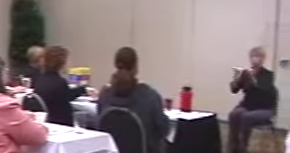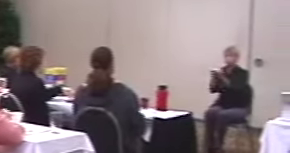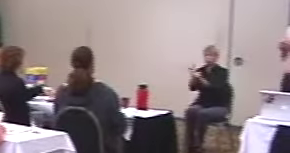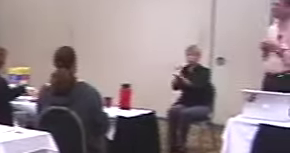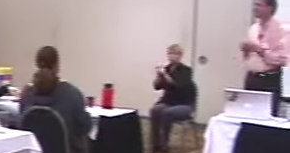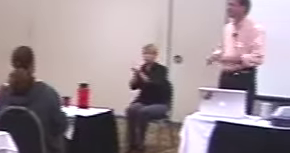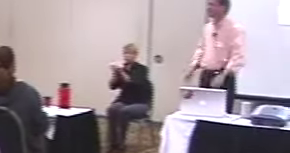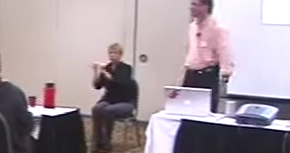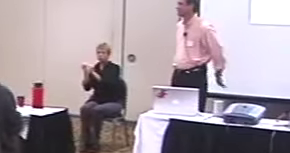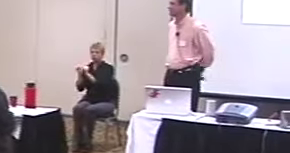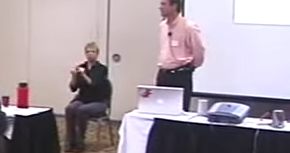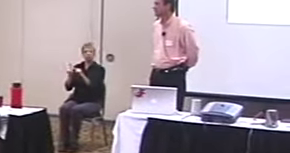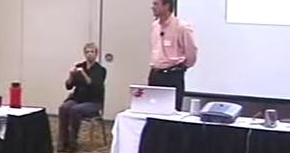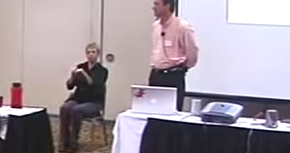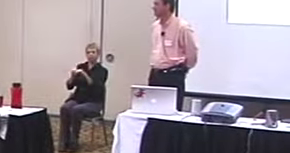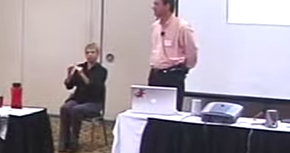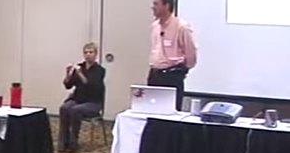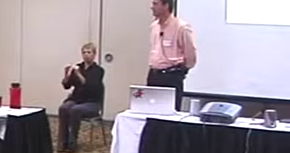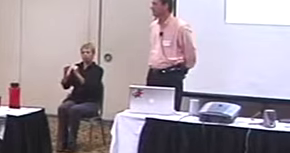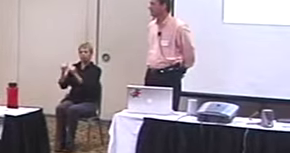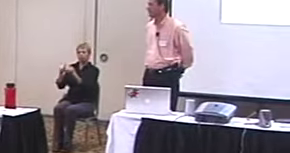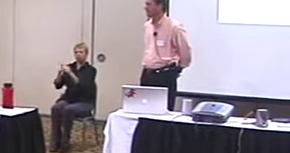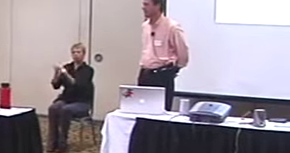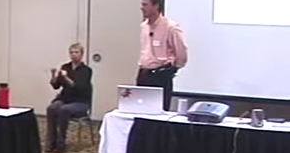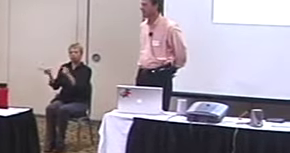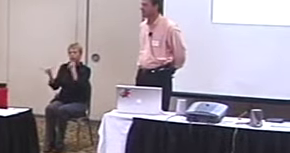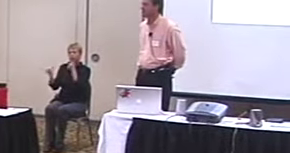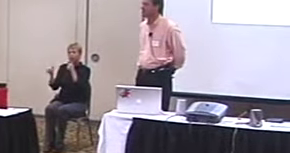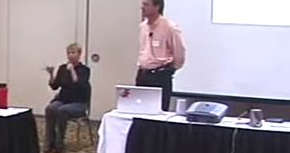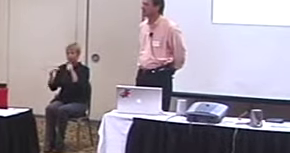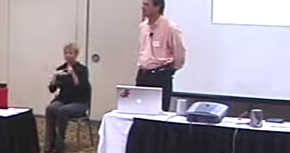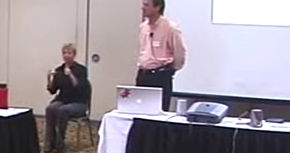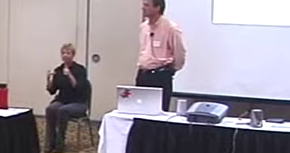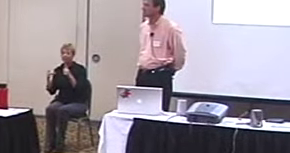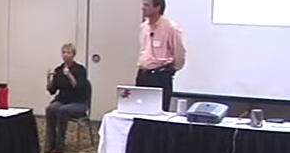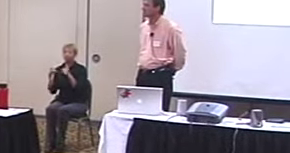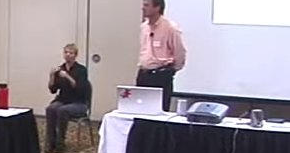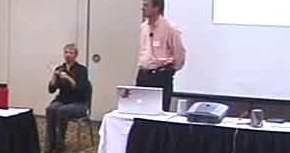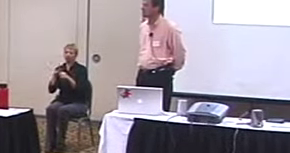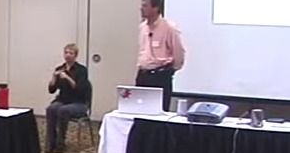It depends on who the peers are. If the peers are people she likes, then she might.